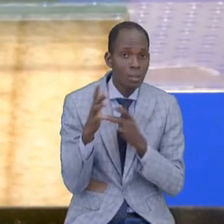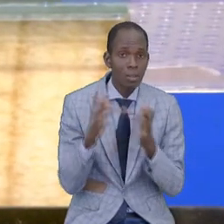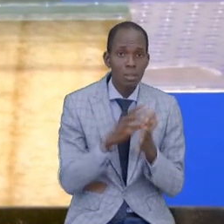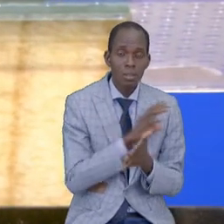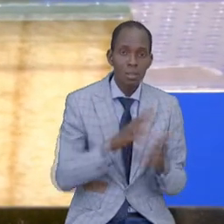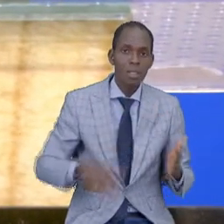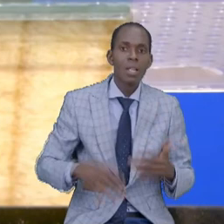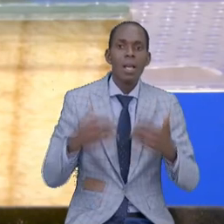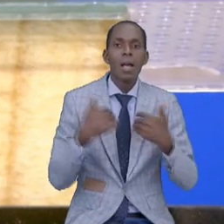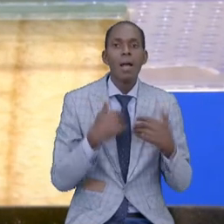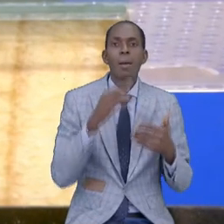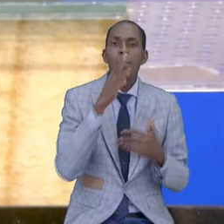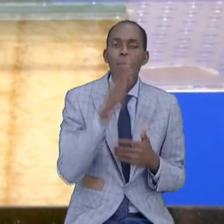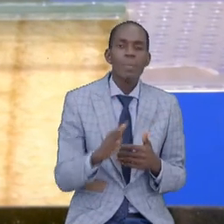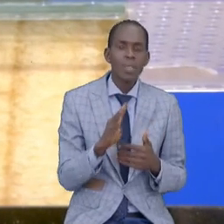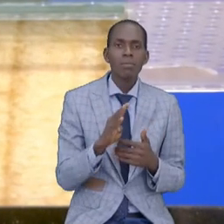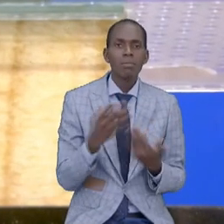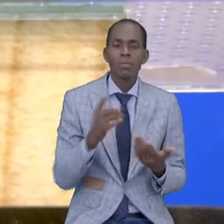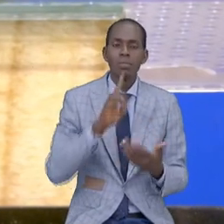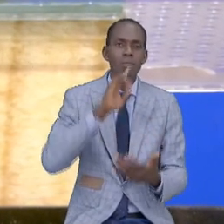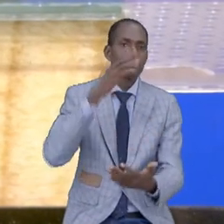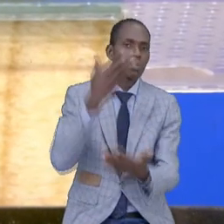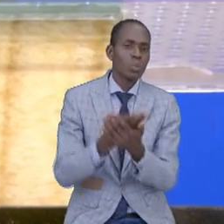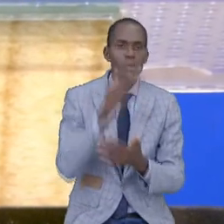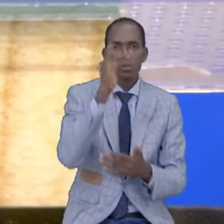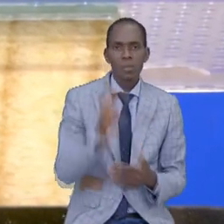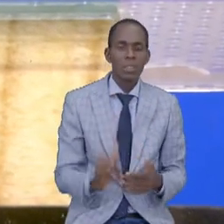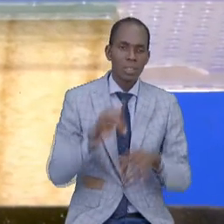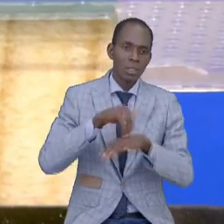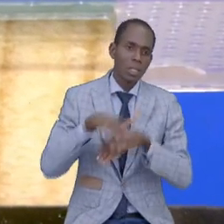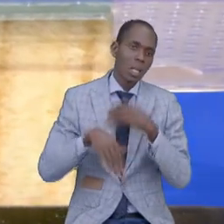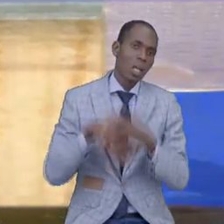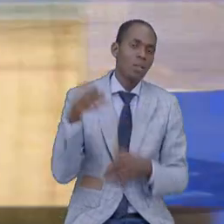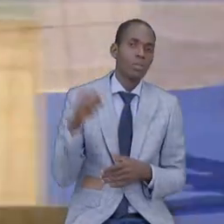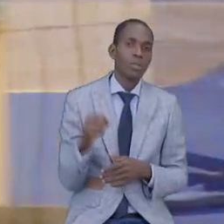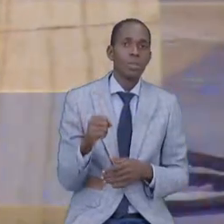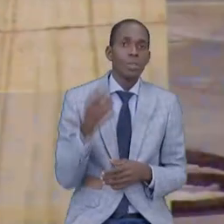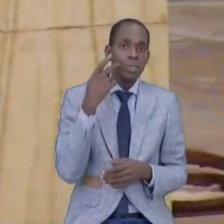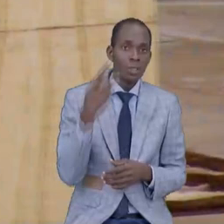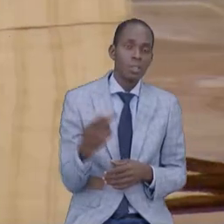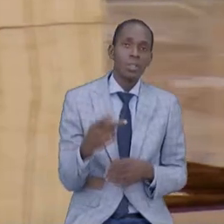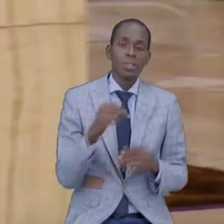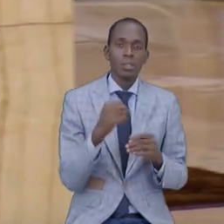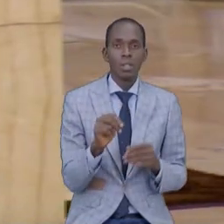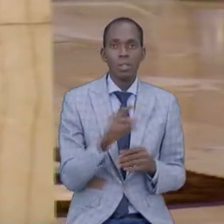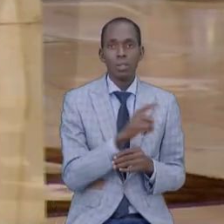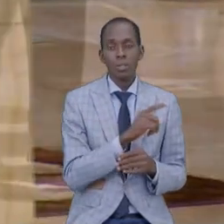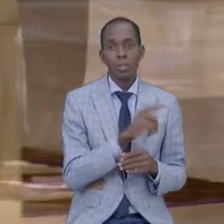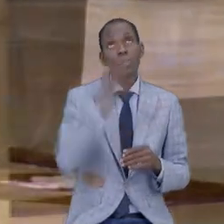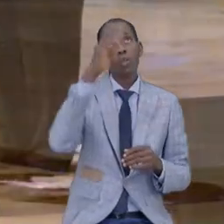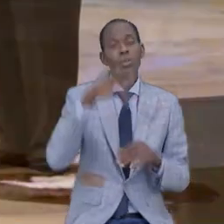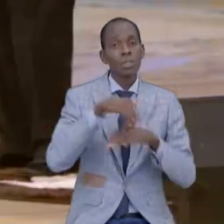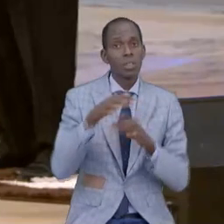had been evidently set forth. The apostle had set forth the Lord Jesus Christ before